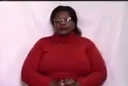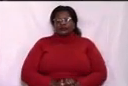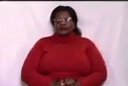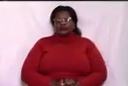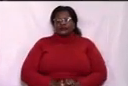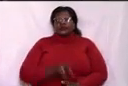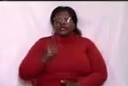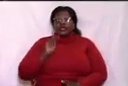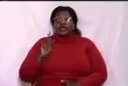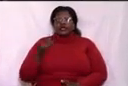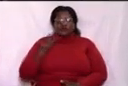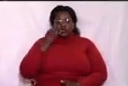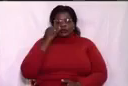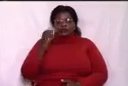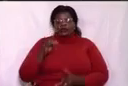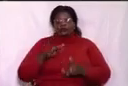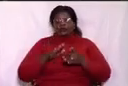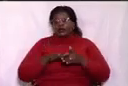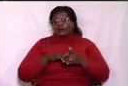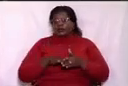the announcements